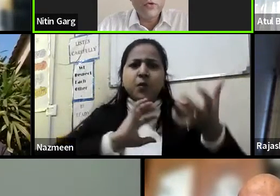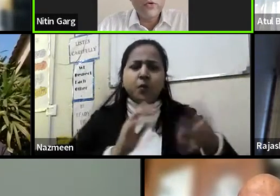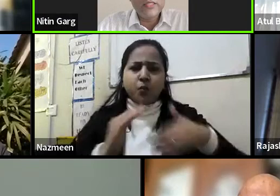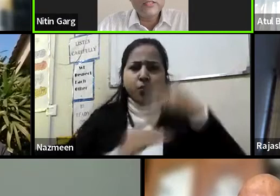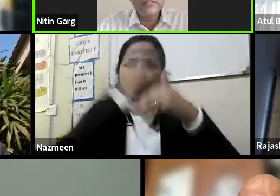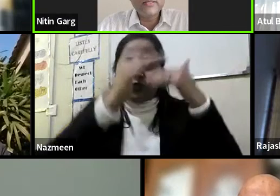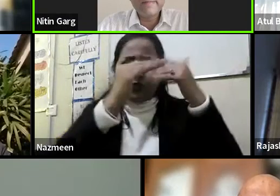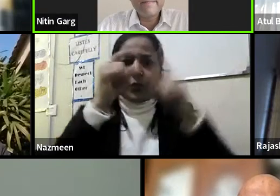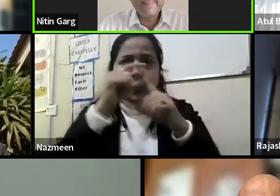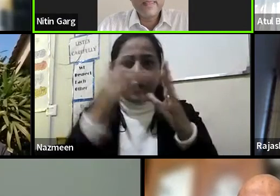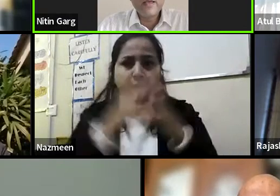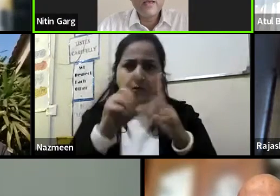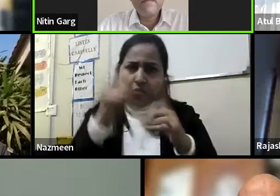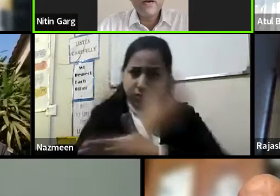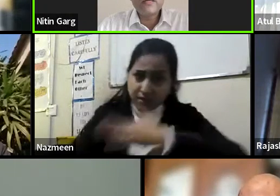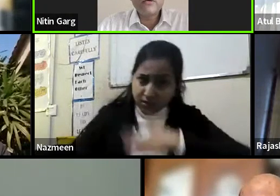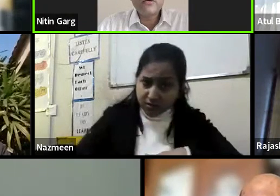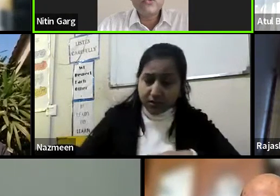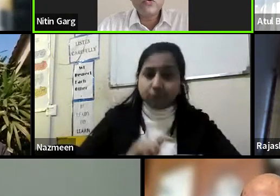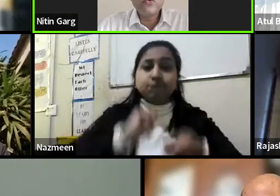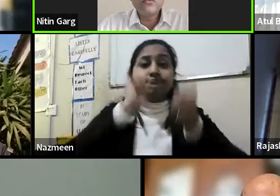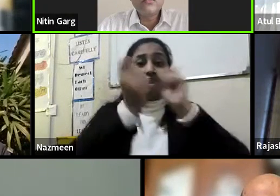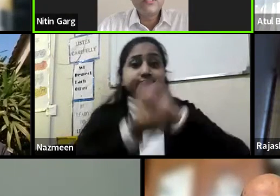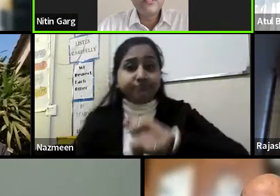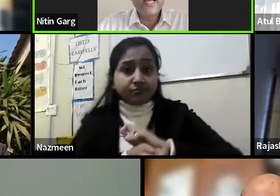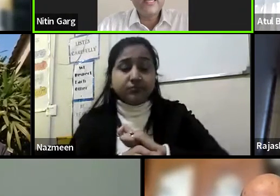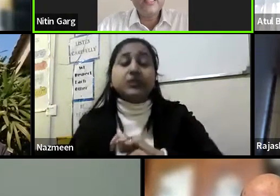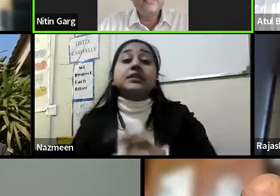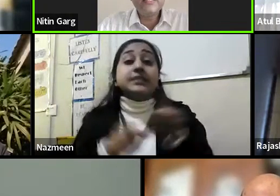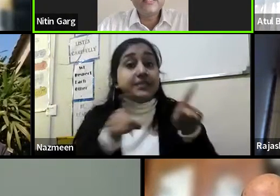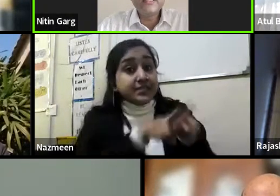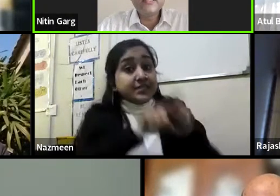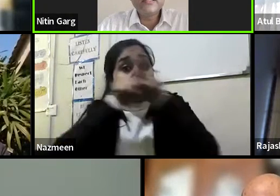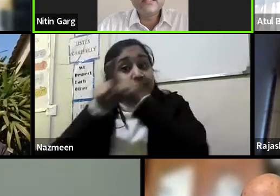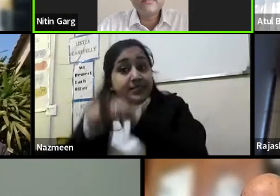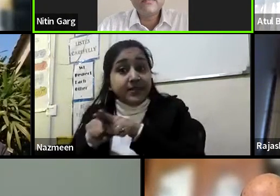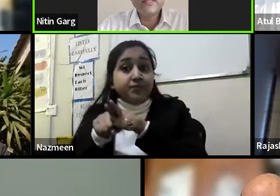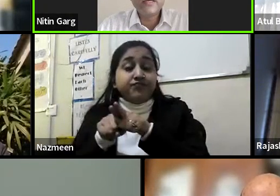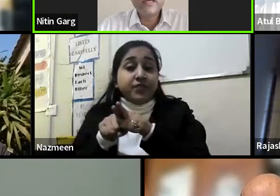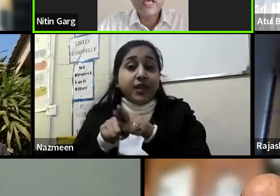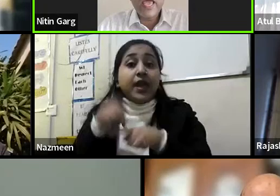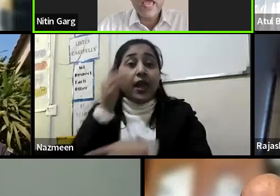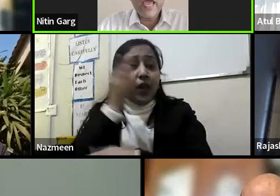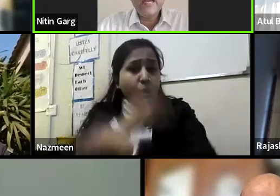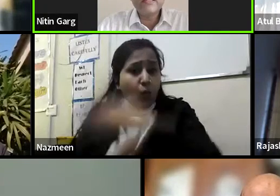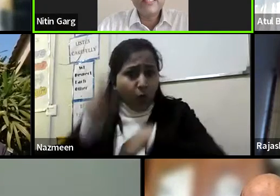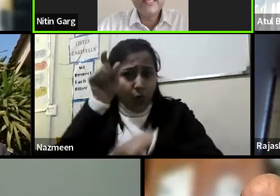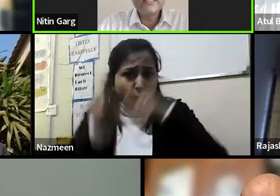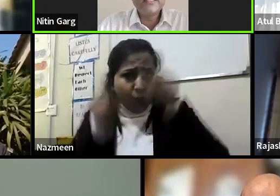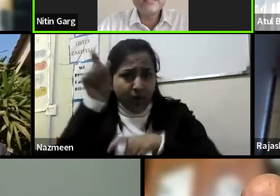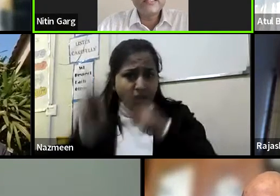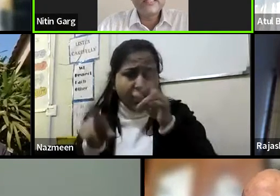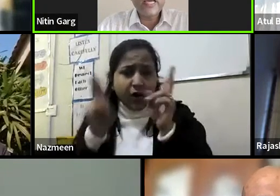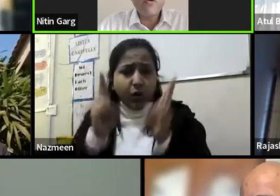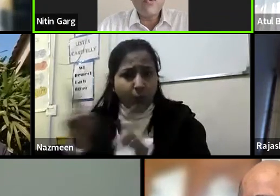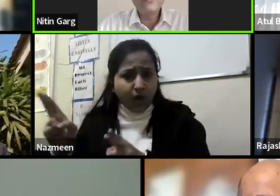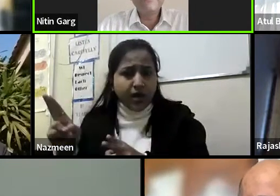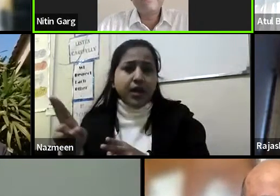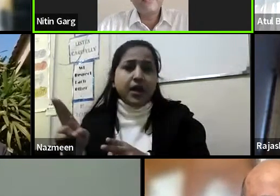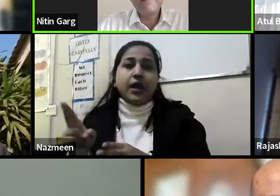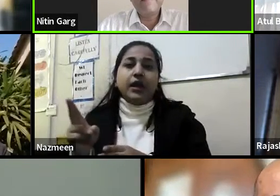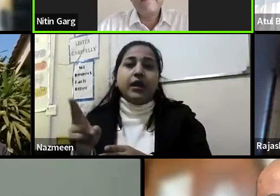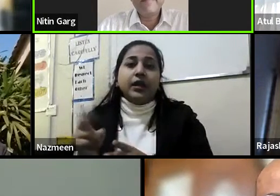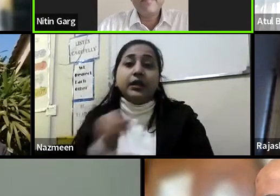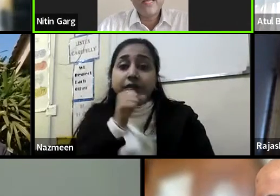the PWDs, but also the elderly citizens and senior citizens and all